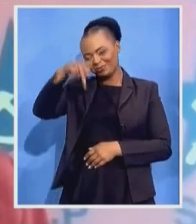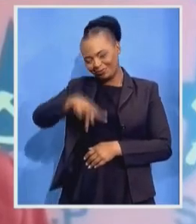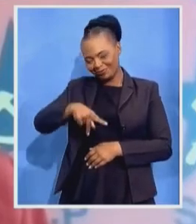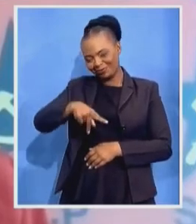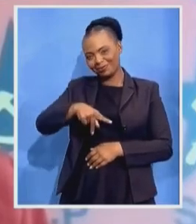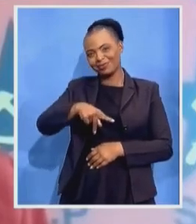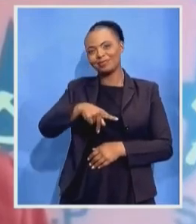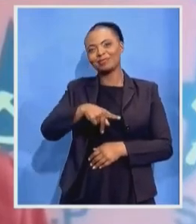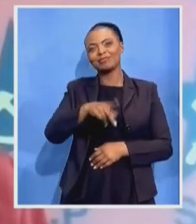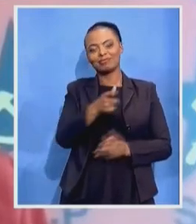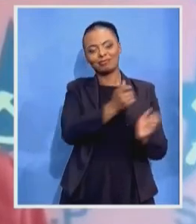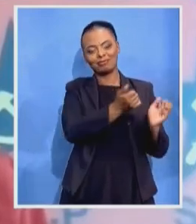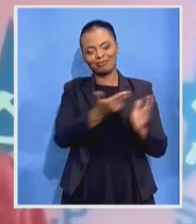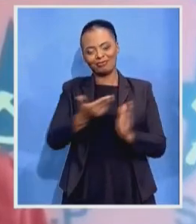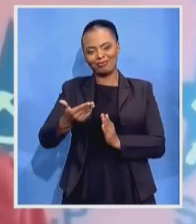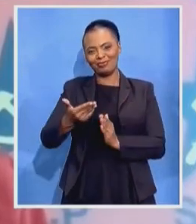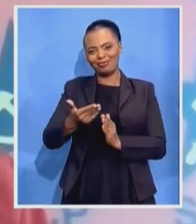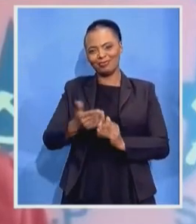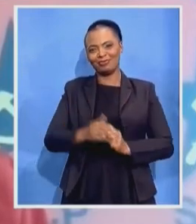will take this opportunity.